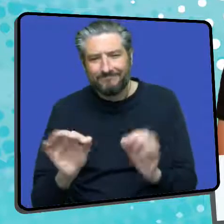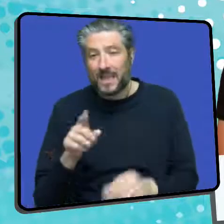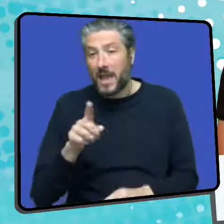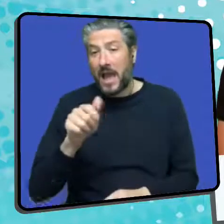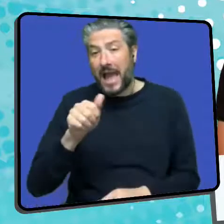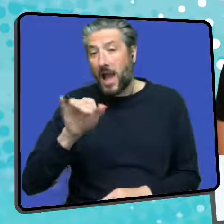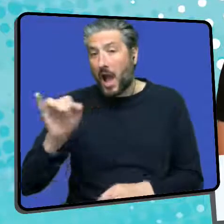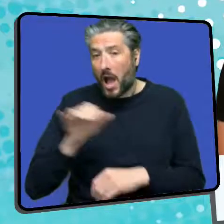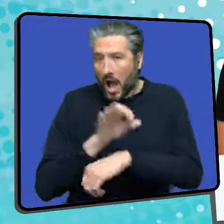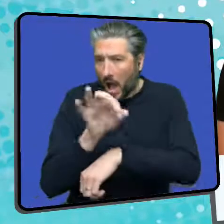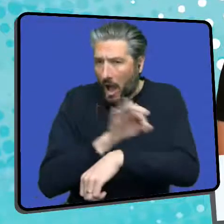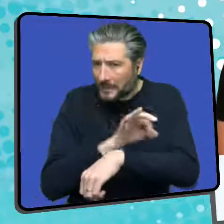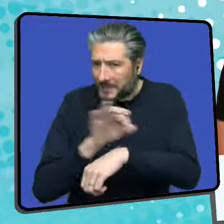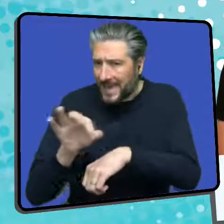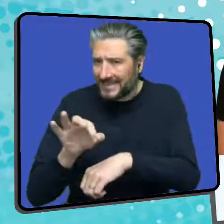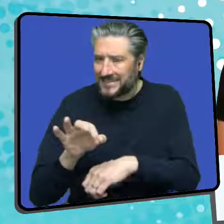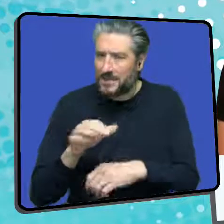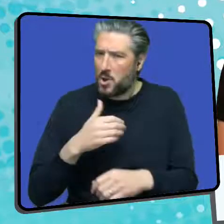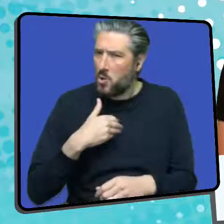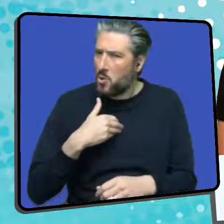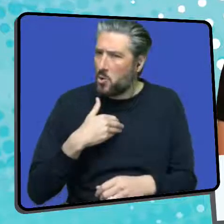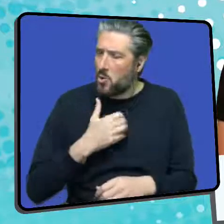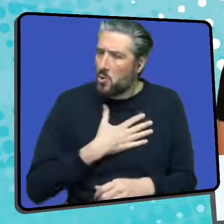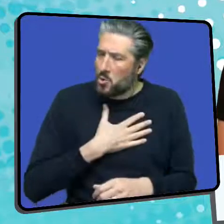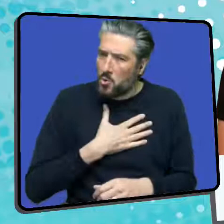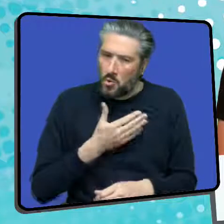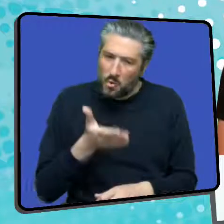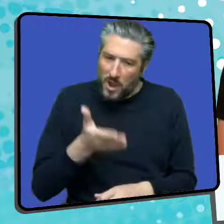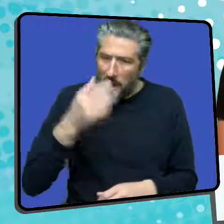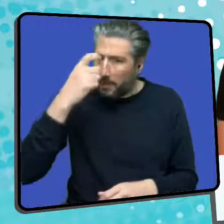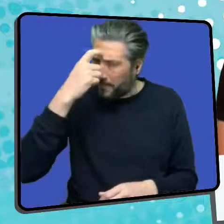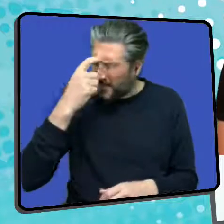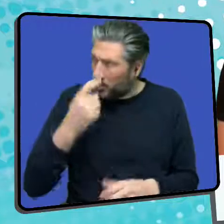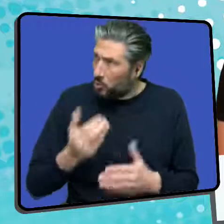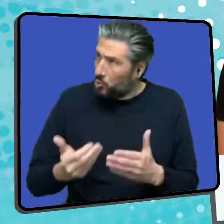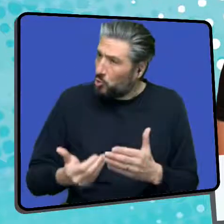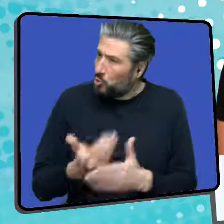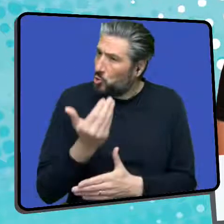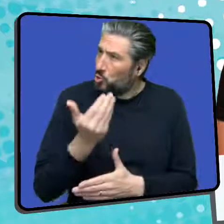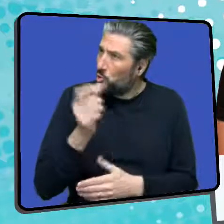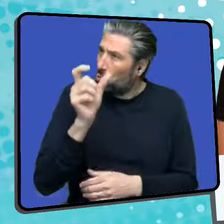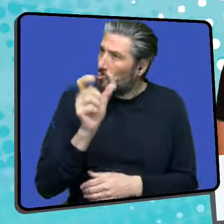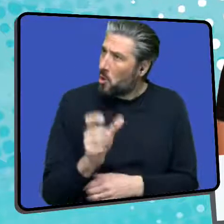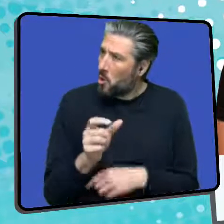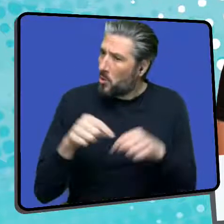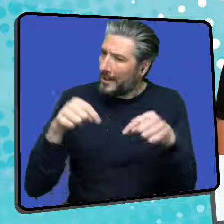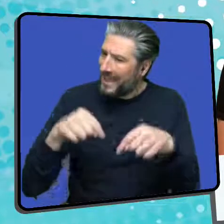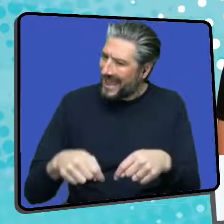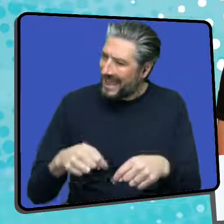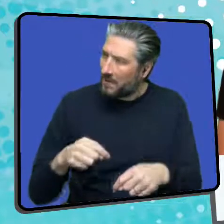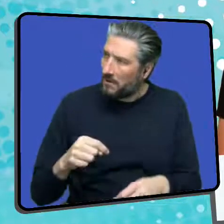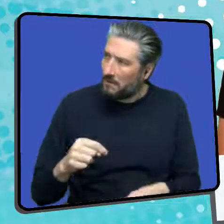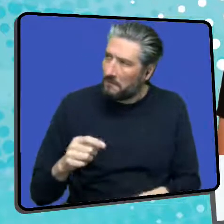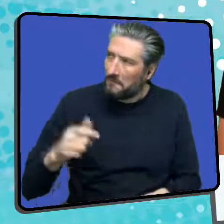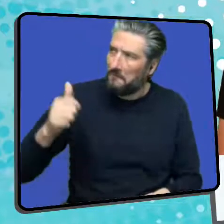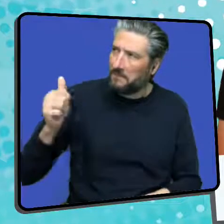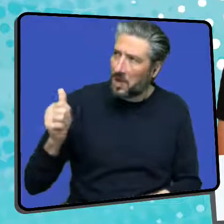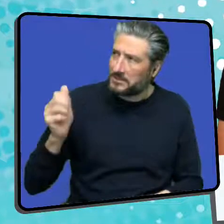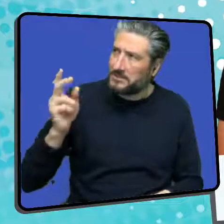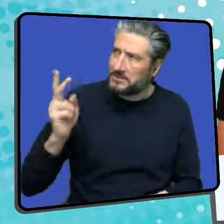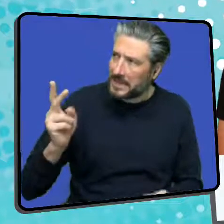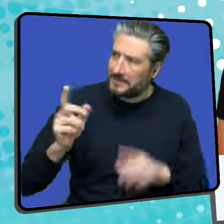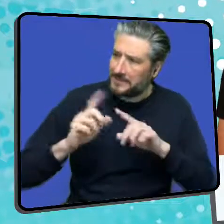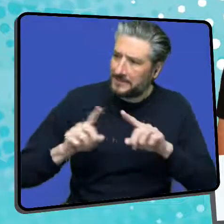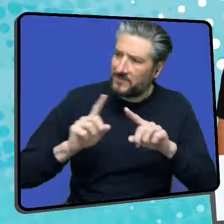that's a new role for the show. So 3 out of 3 completely different roles on every single show. So that's really,